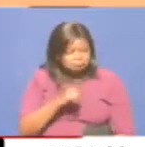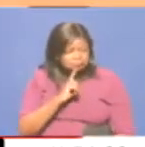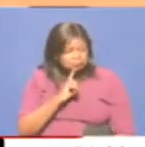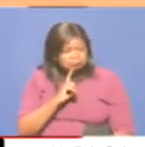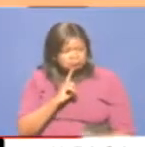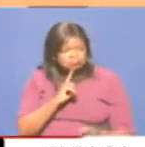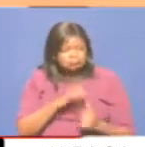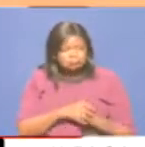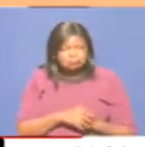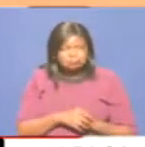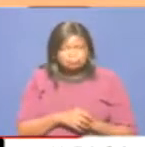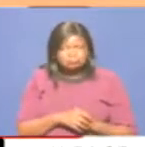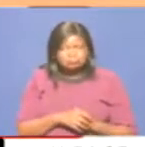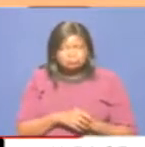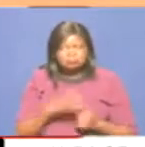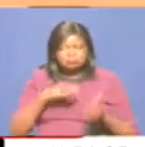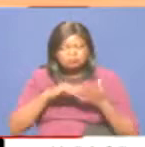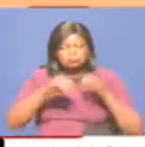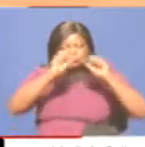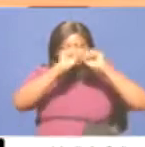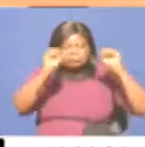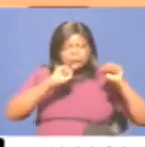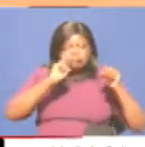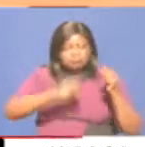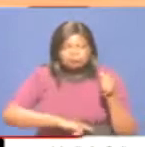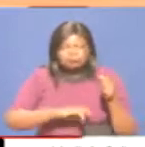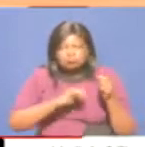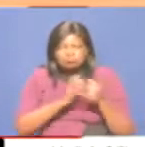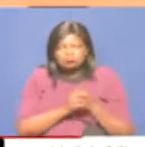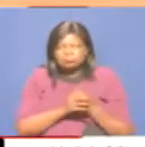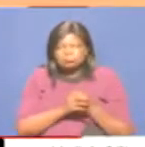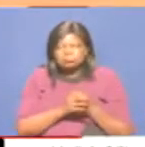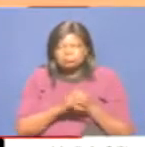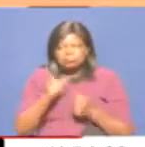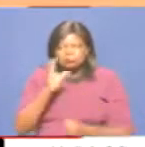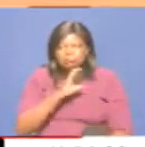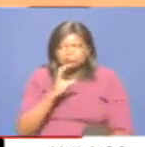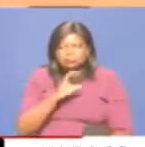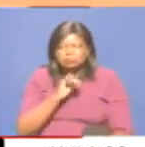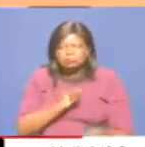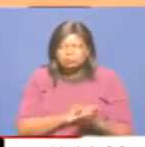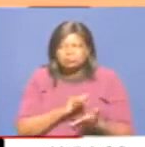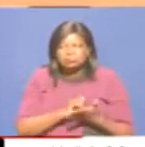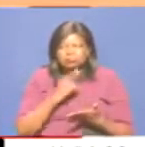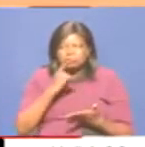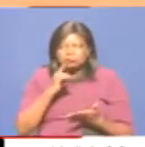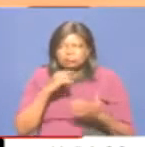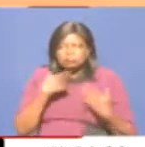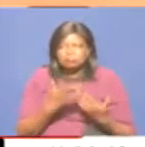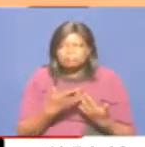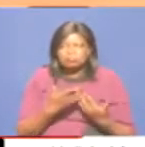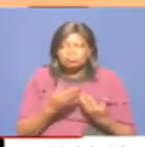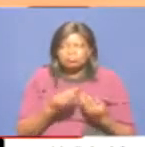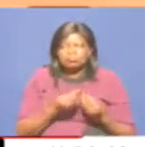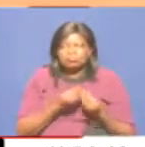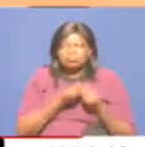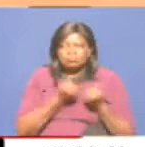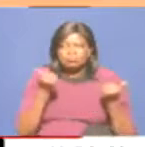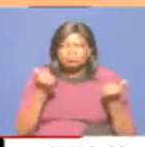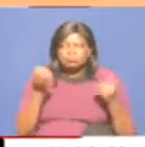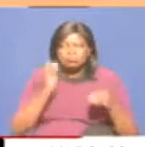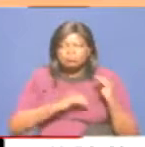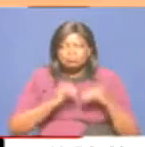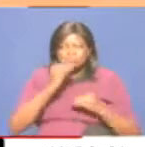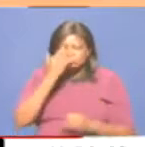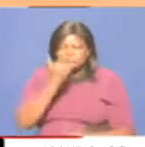Okay. And Gideon Moi has said, mm-hmm. is one of the candidates that I've heard say how he's going to deal with corruption. Okay. Because he